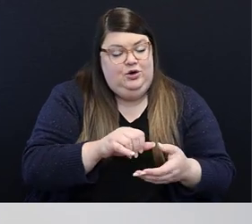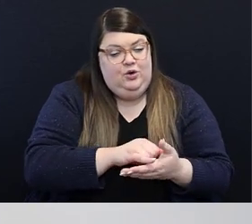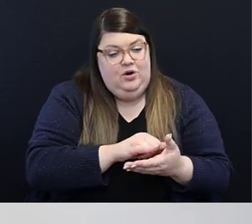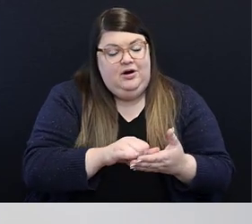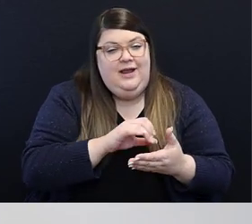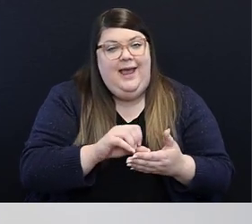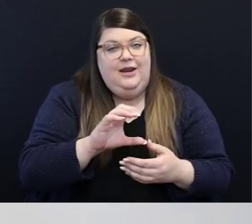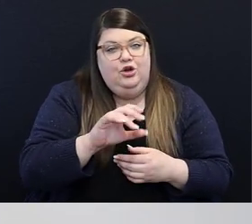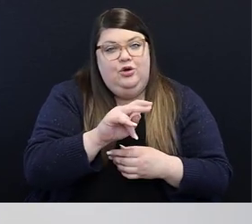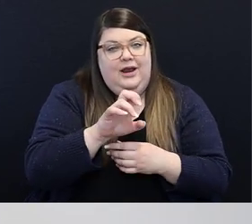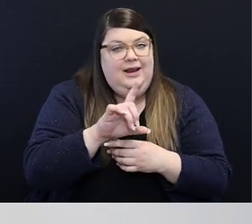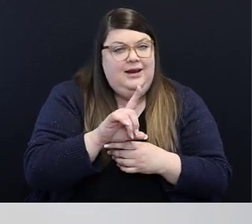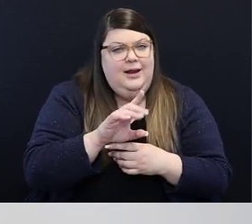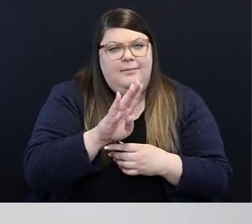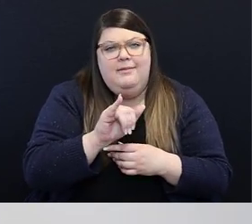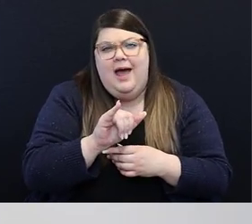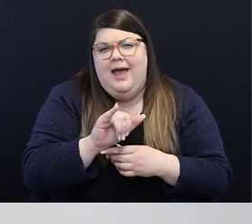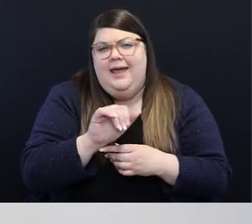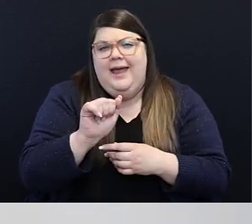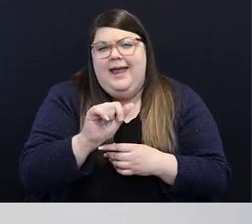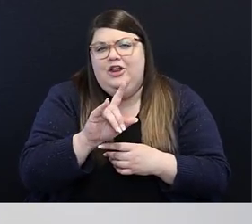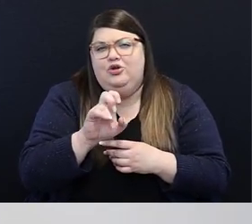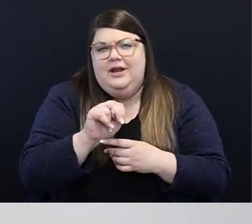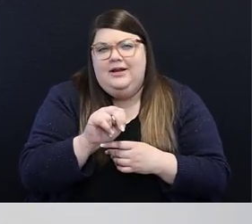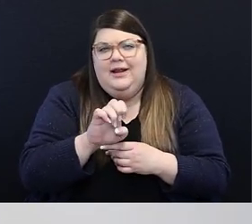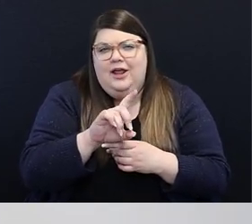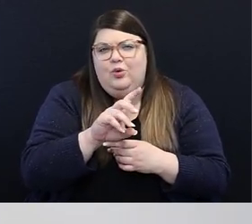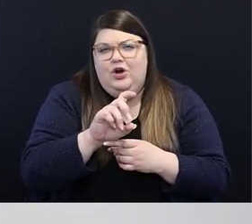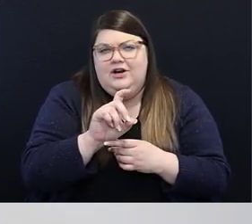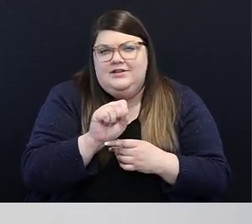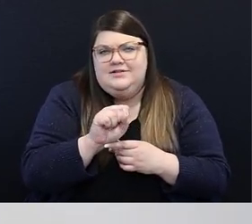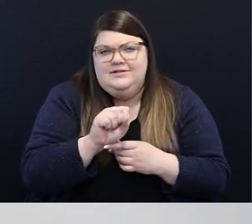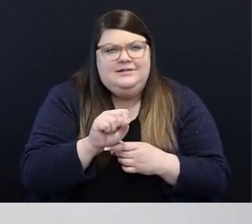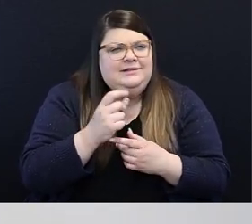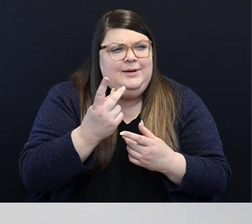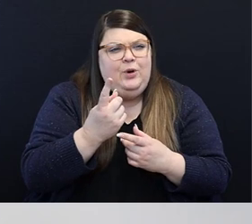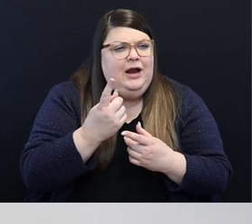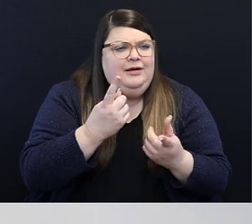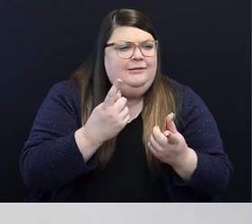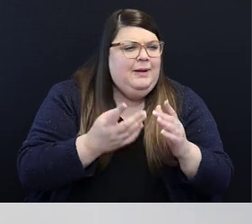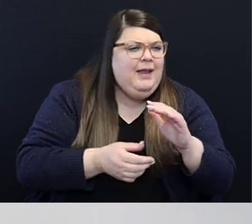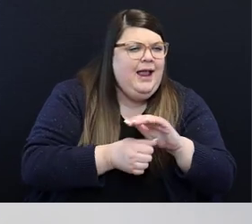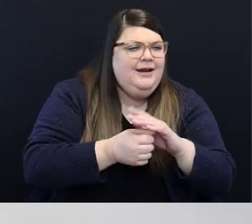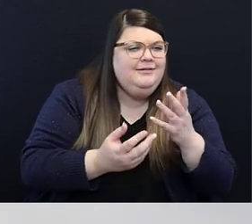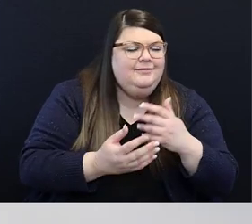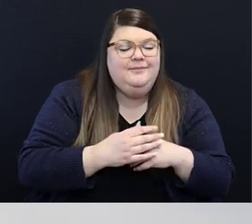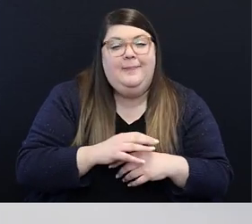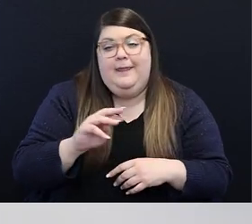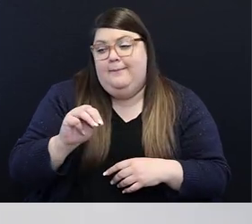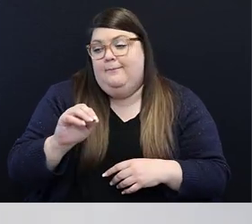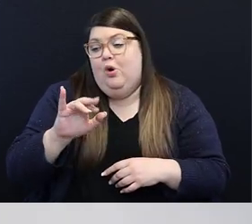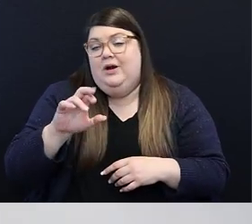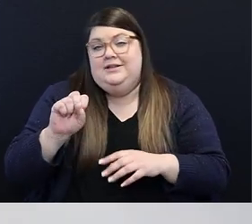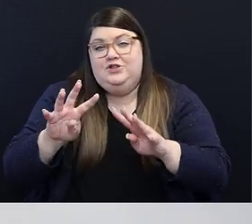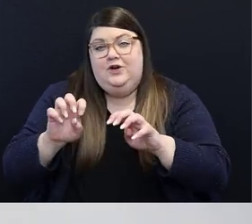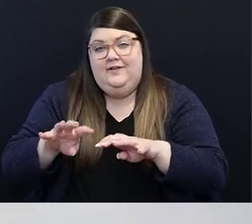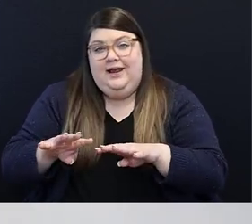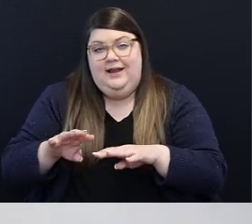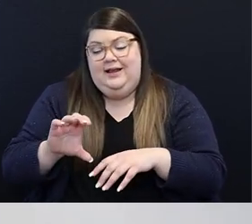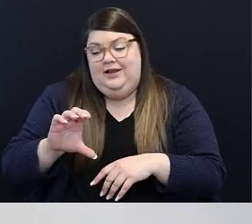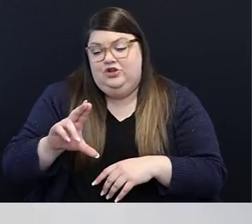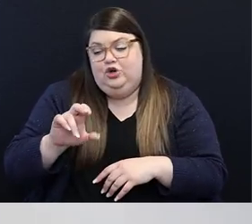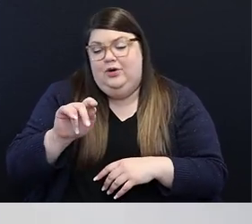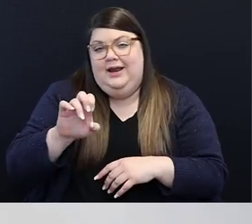curated by Adrian Edwards, who should be here somewhere, but may be hiding from us. The Morris Survey is curated by